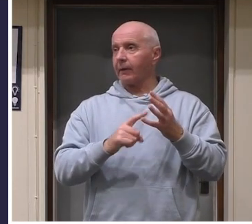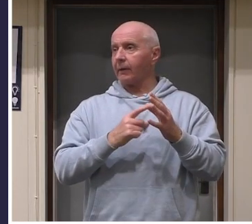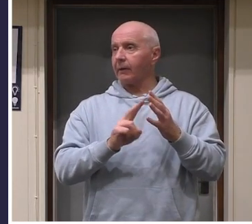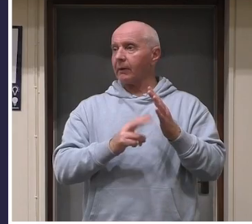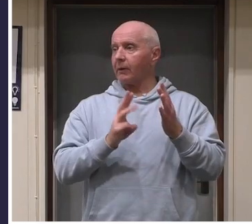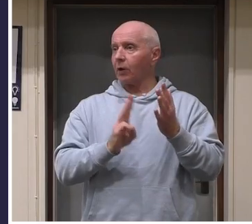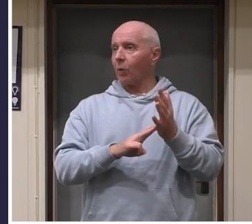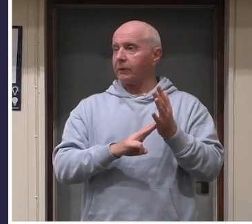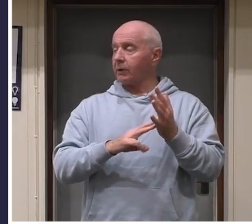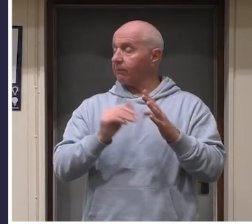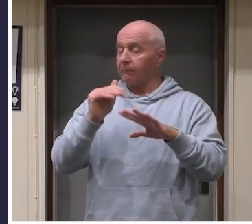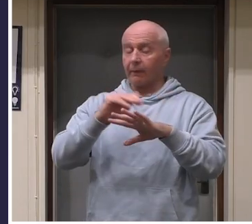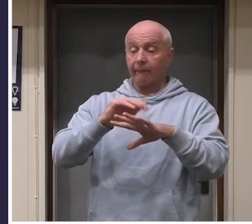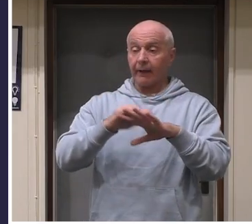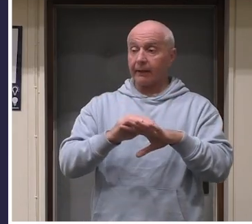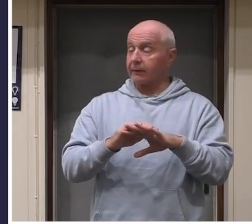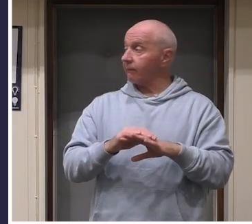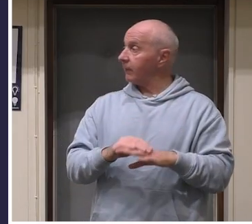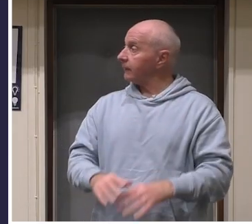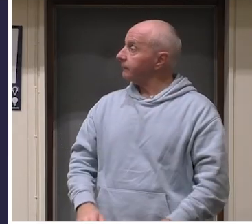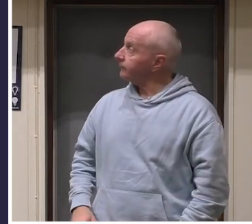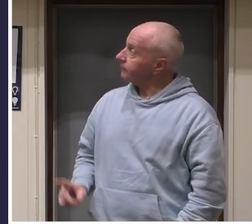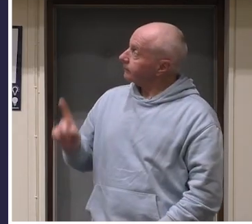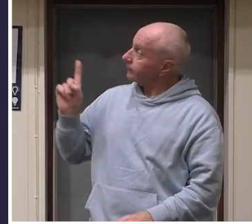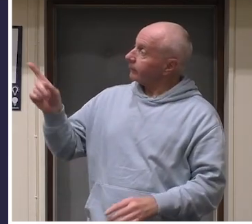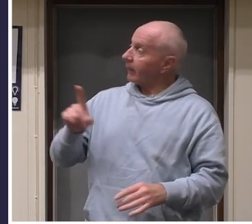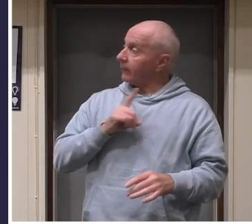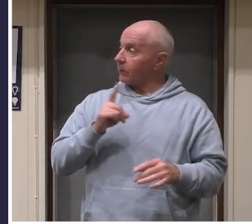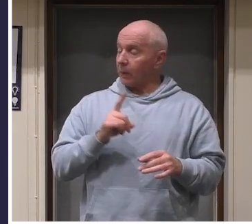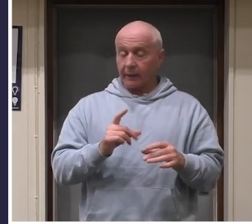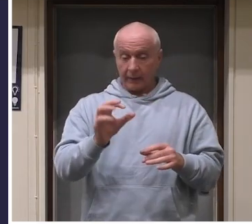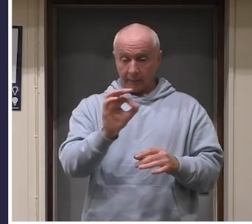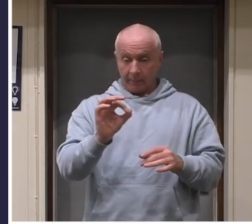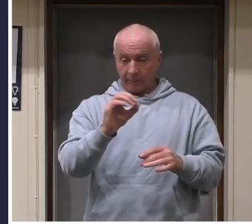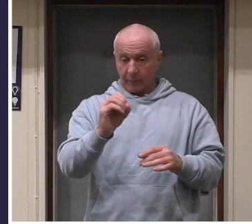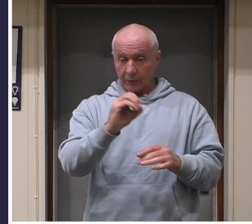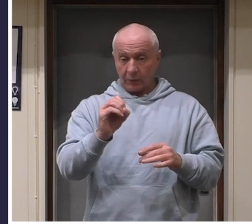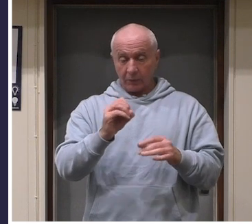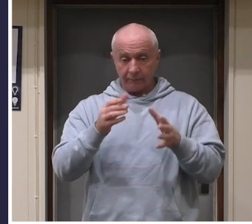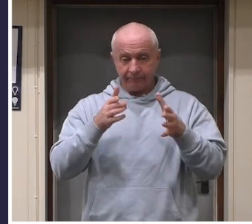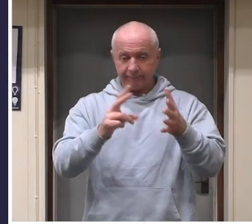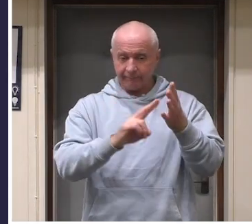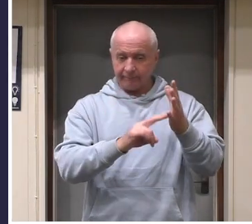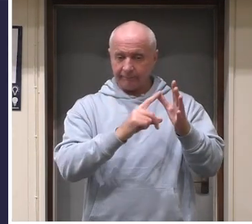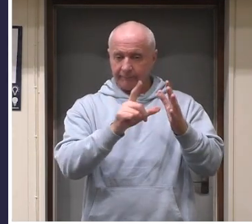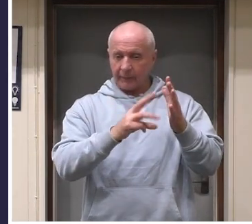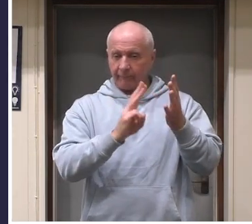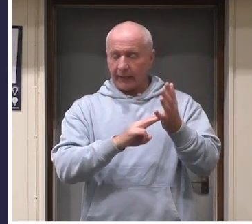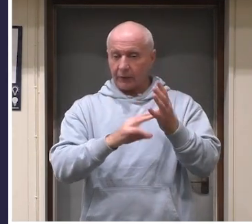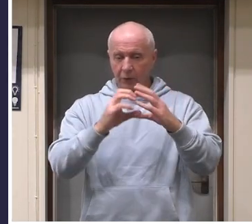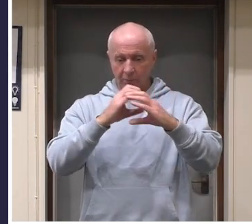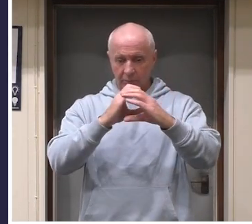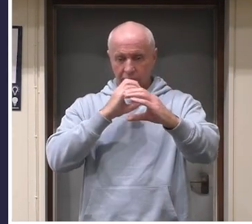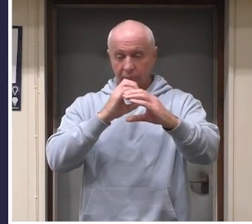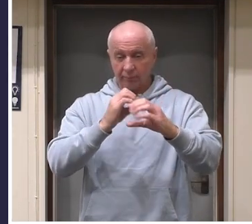for our mass scales. So that's why we take this particle, we put it inside a vacuum chamber where there's almost no gas. You